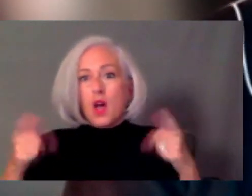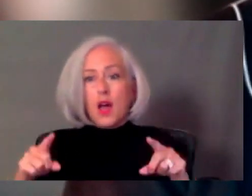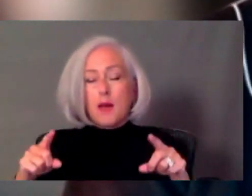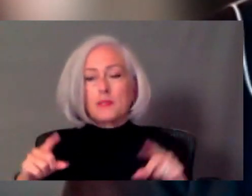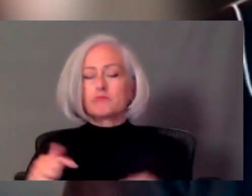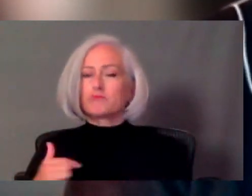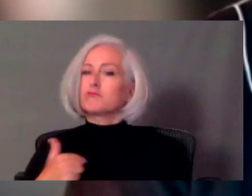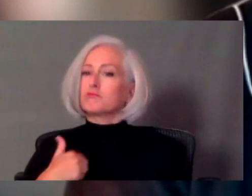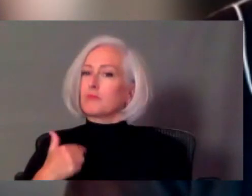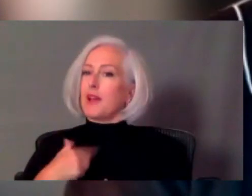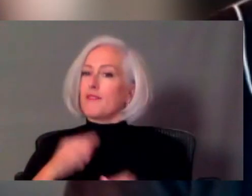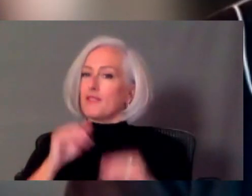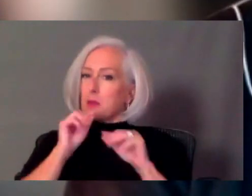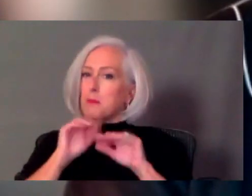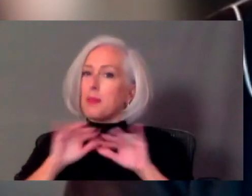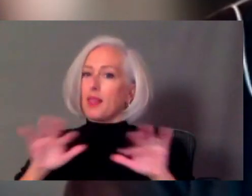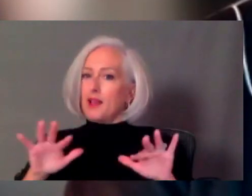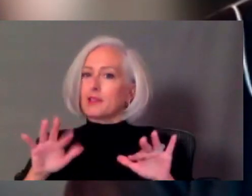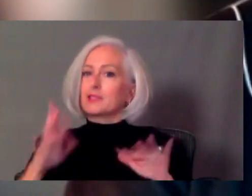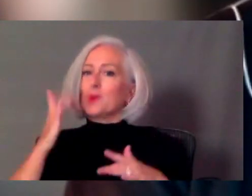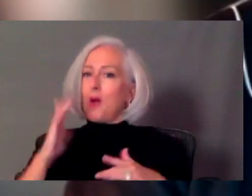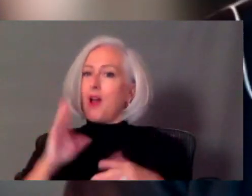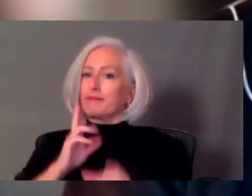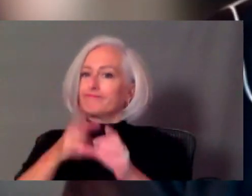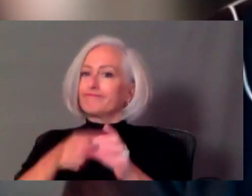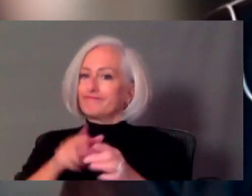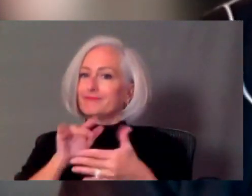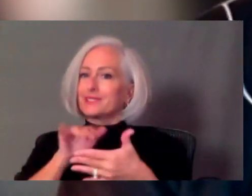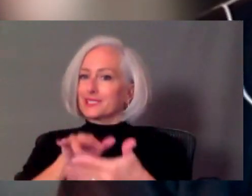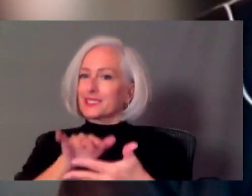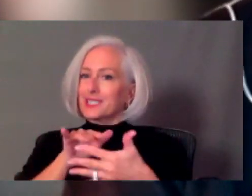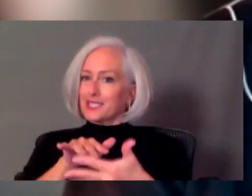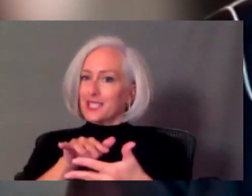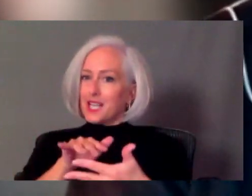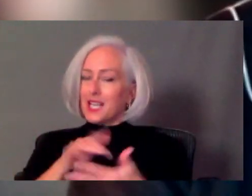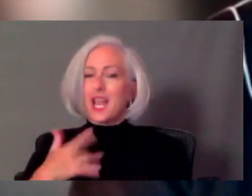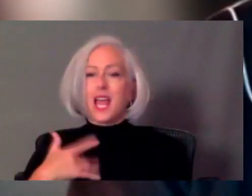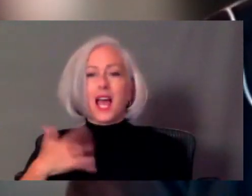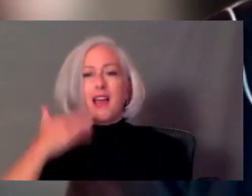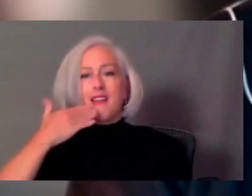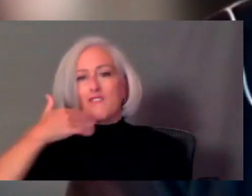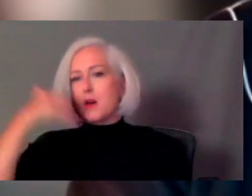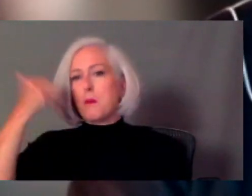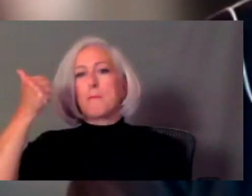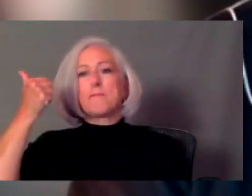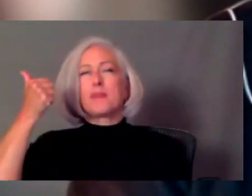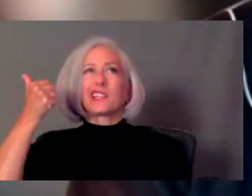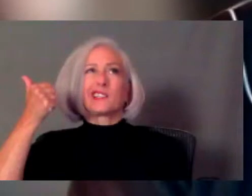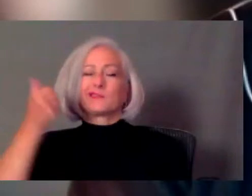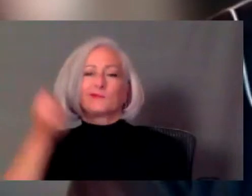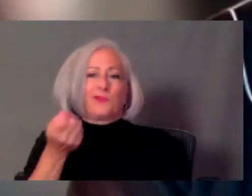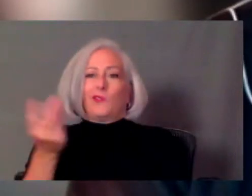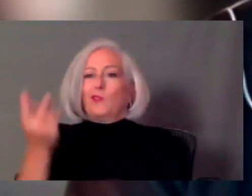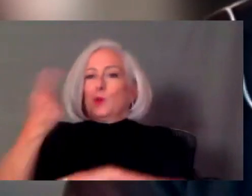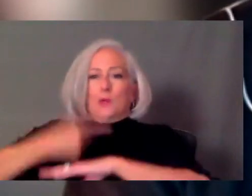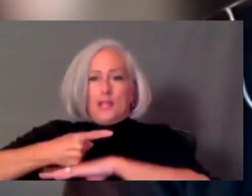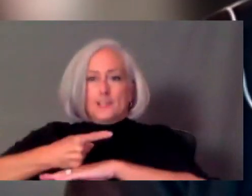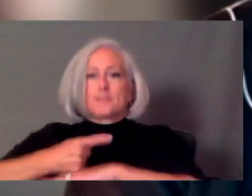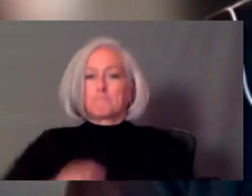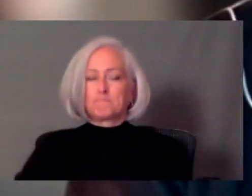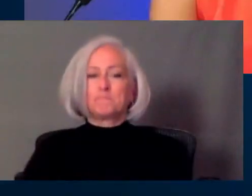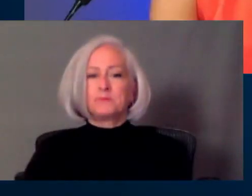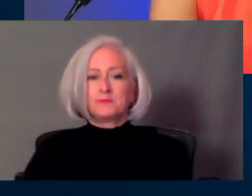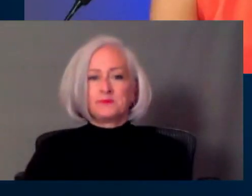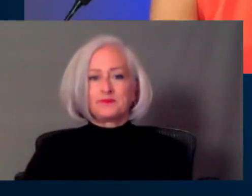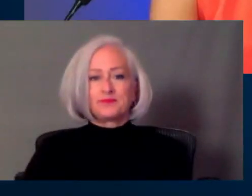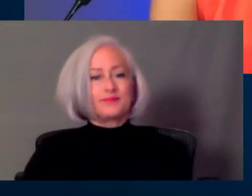when I wanted to participate in the vaccine study, but time was not on my side. When Dr. Castro